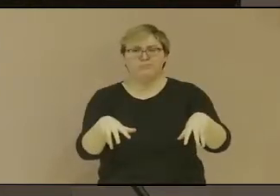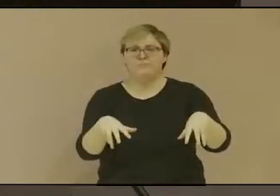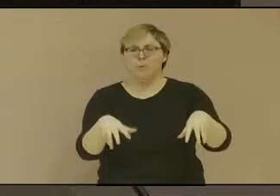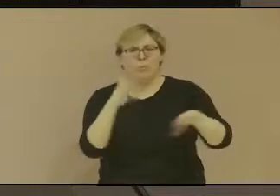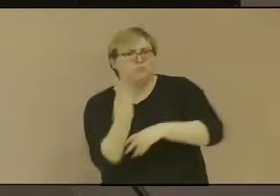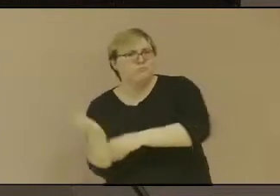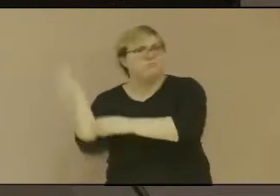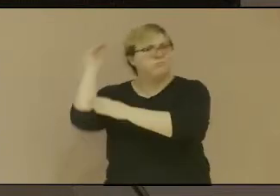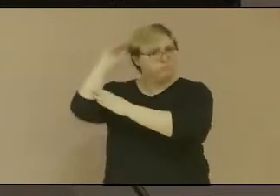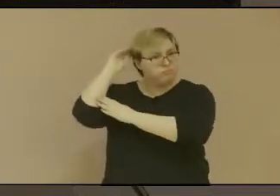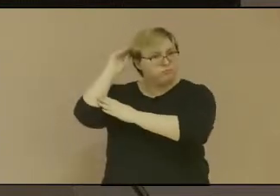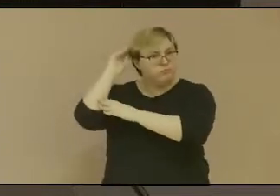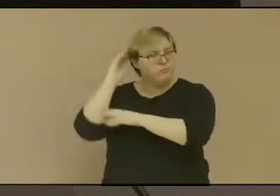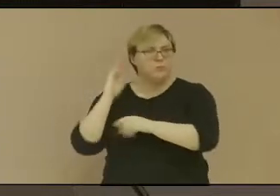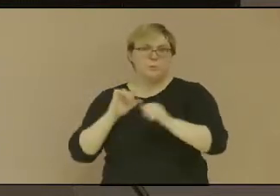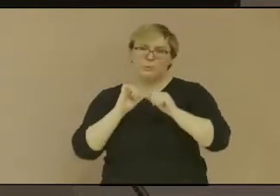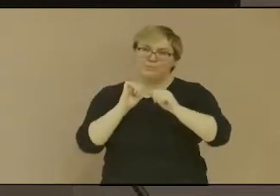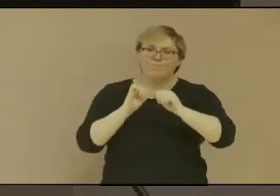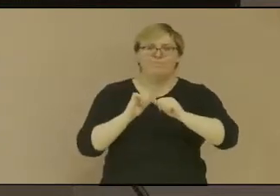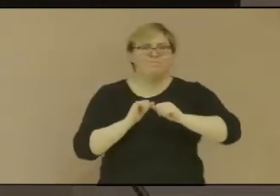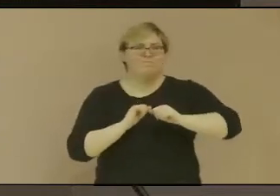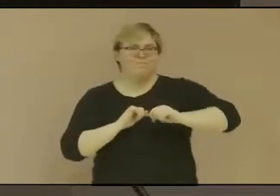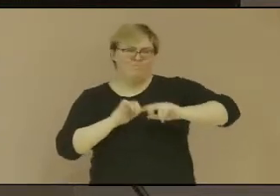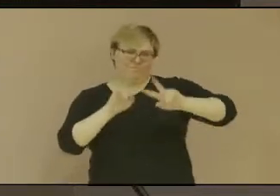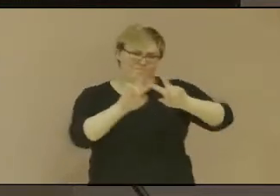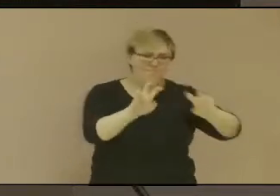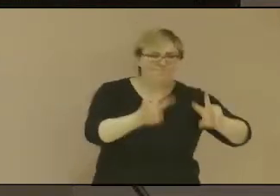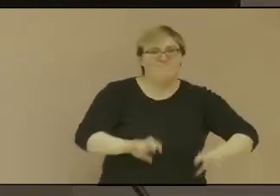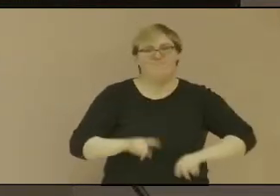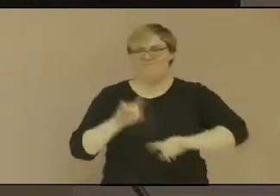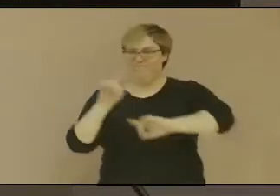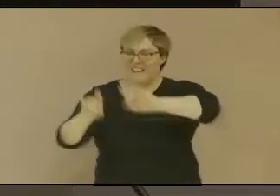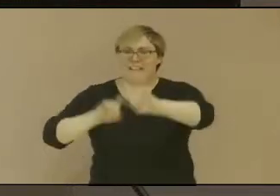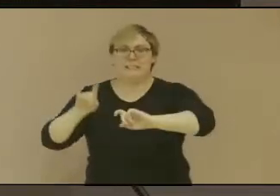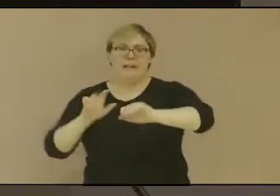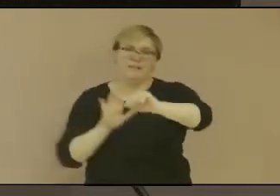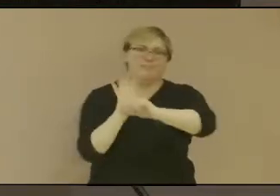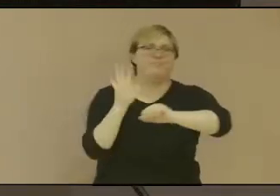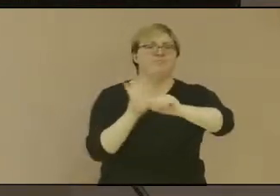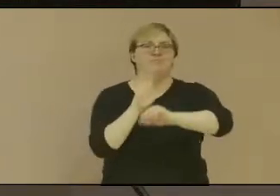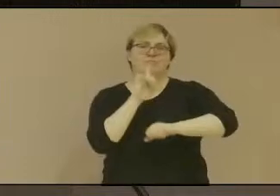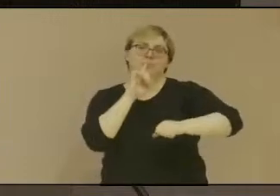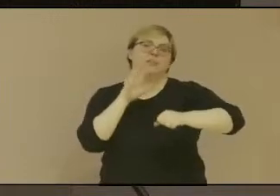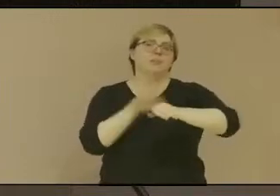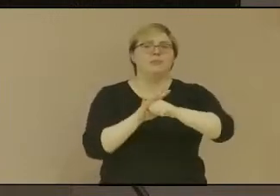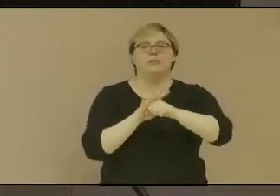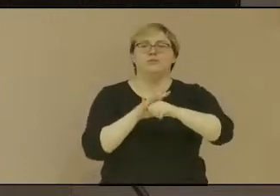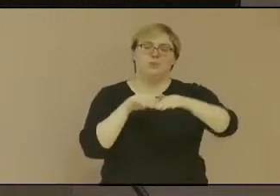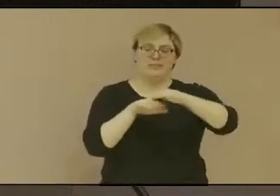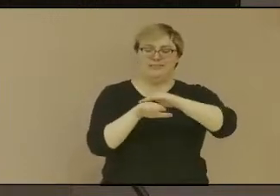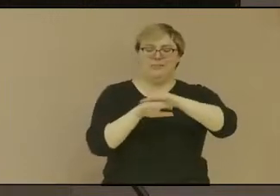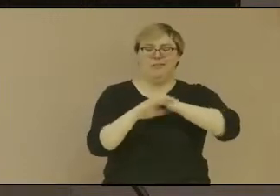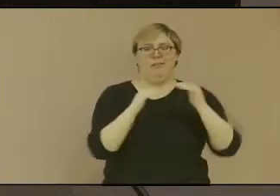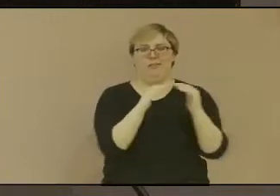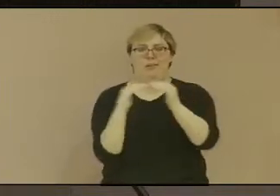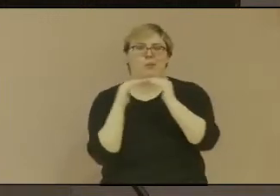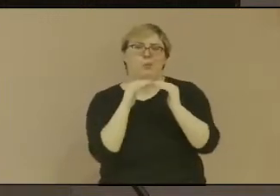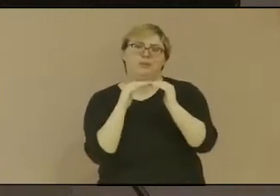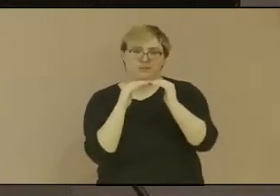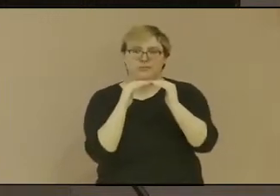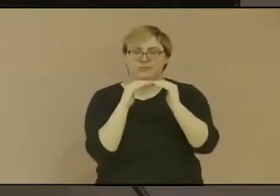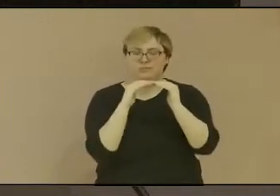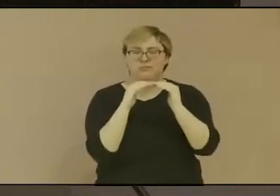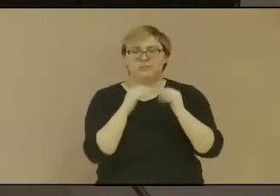hard questions, and remain committed to accessibility, equity, and justice. Together, we are not just imagining a